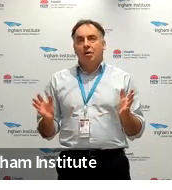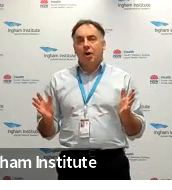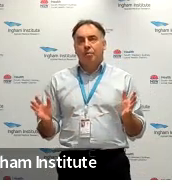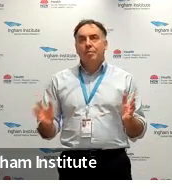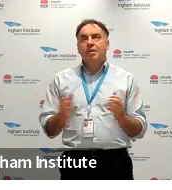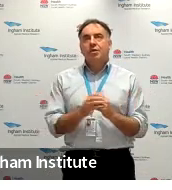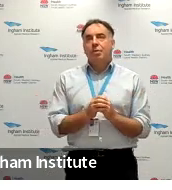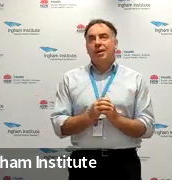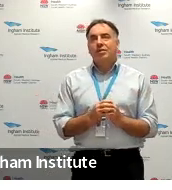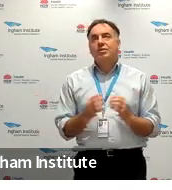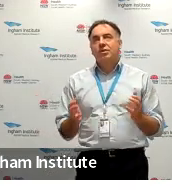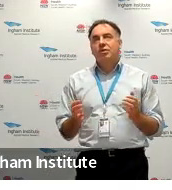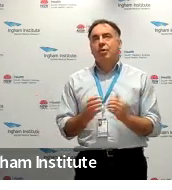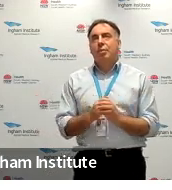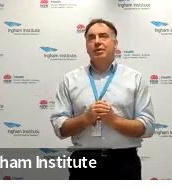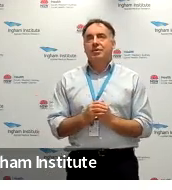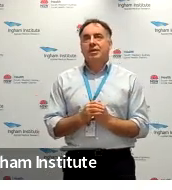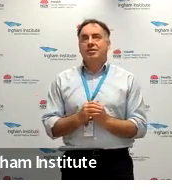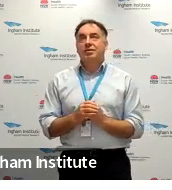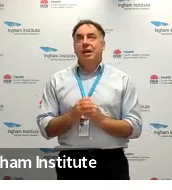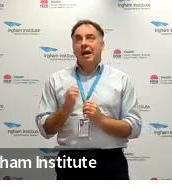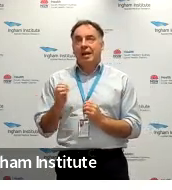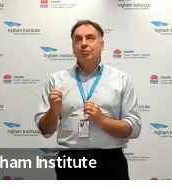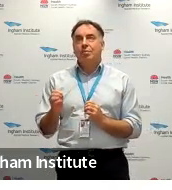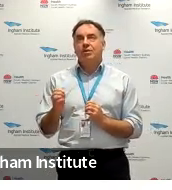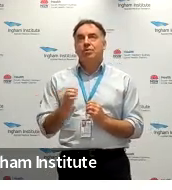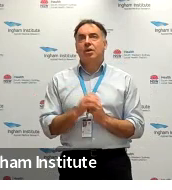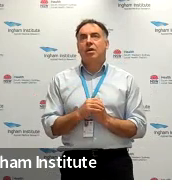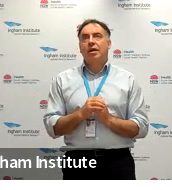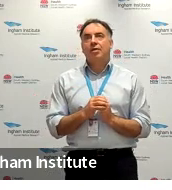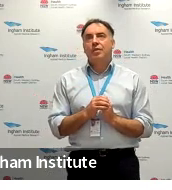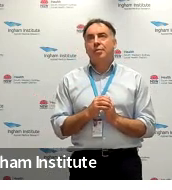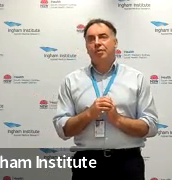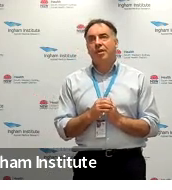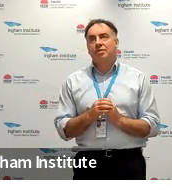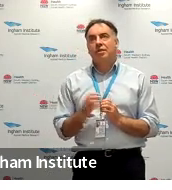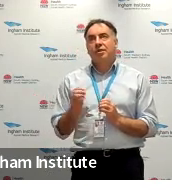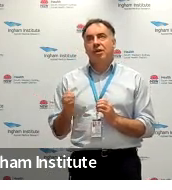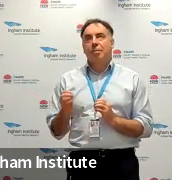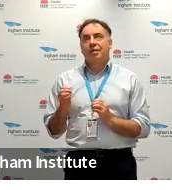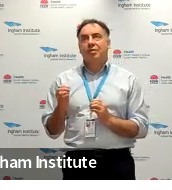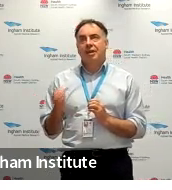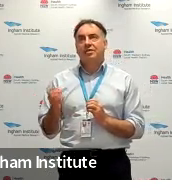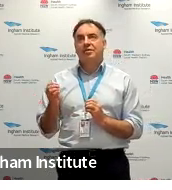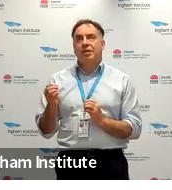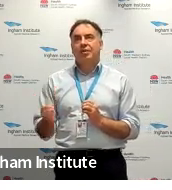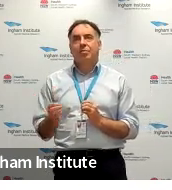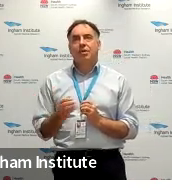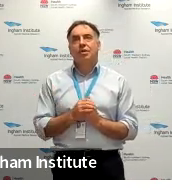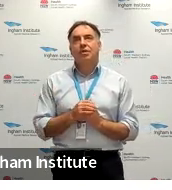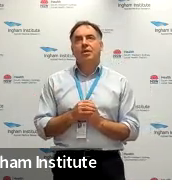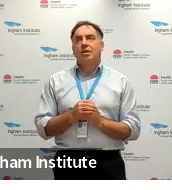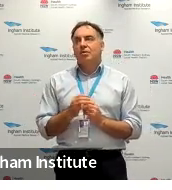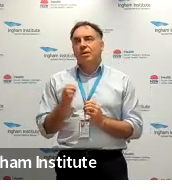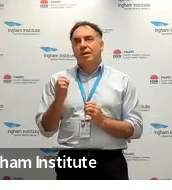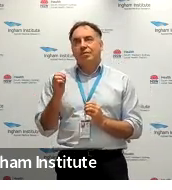our women who are pregnant know about these tests, and how do we make sure our healthcare providers know about the tests and how they